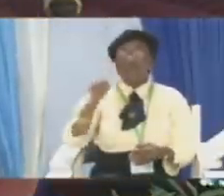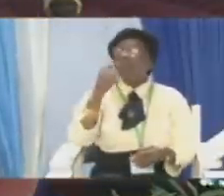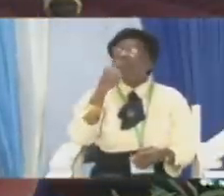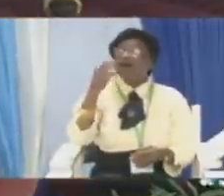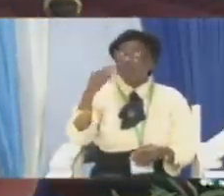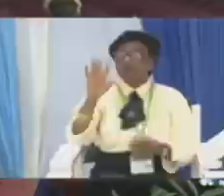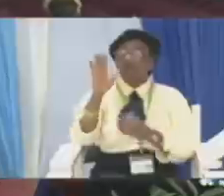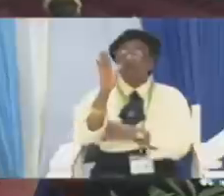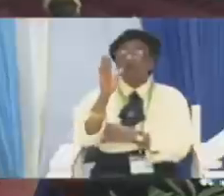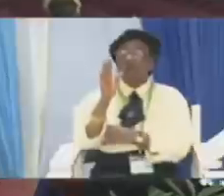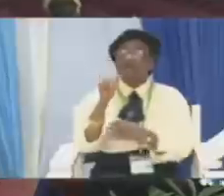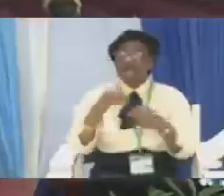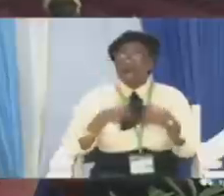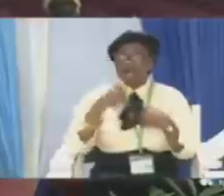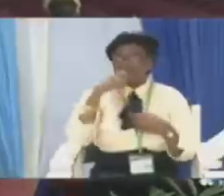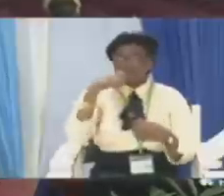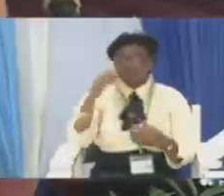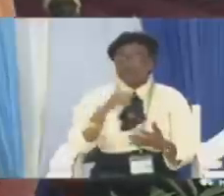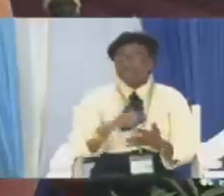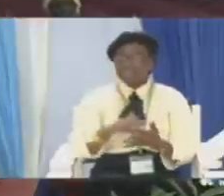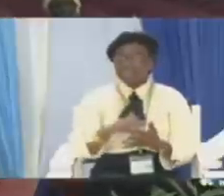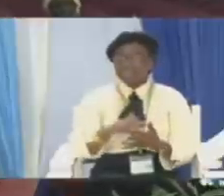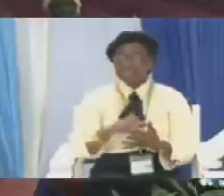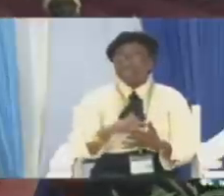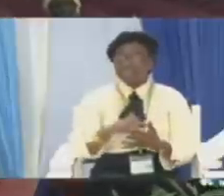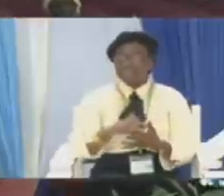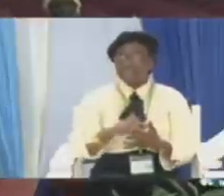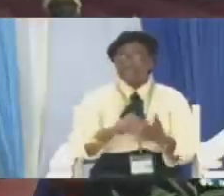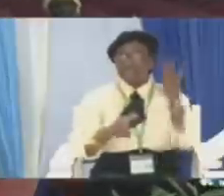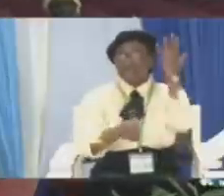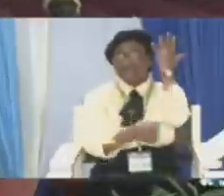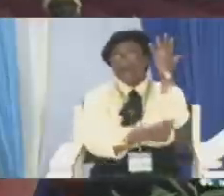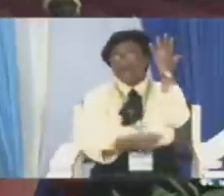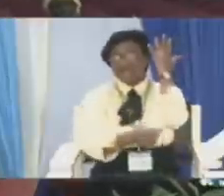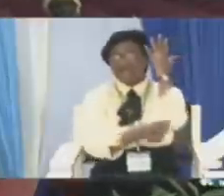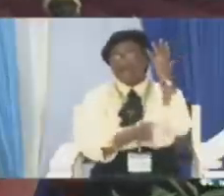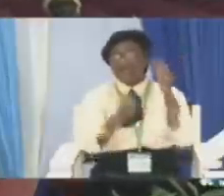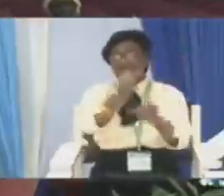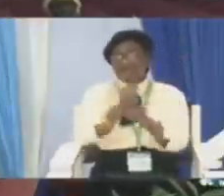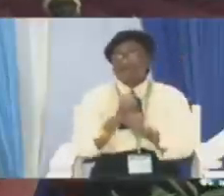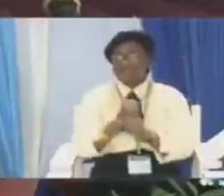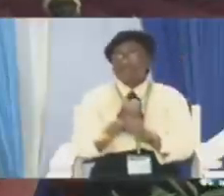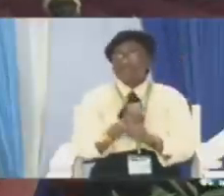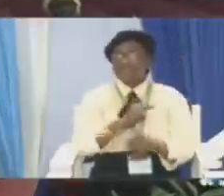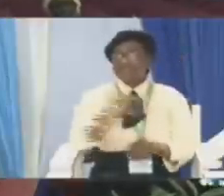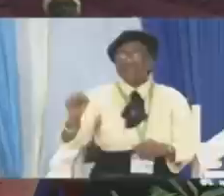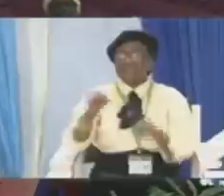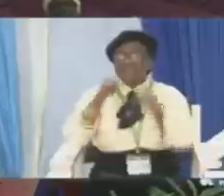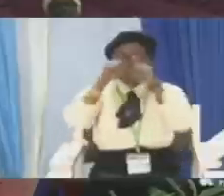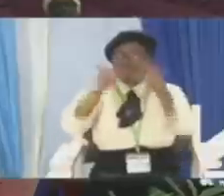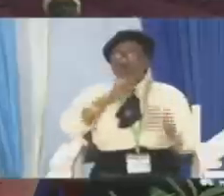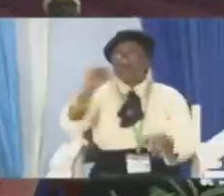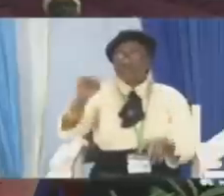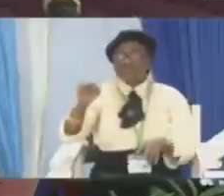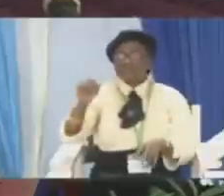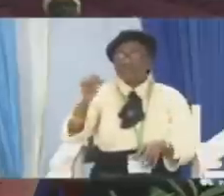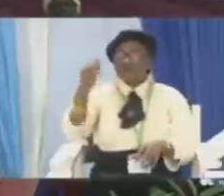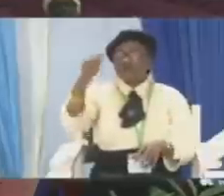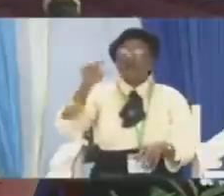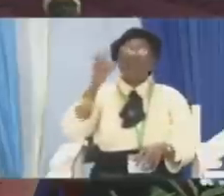it. You see, Adam received the blessing of